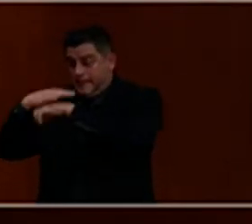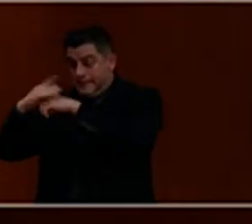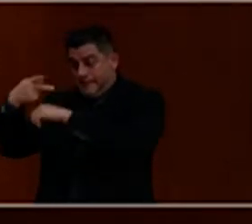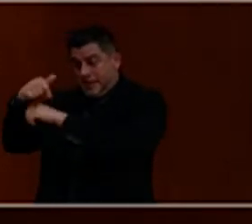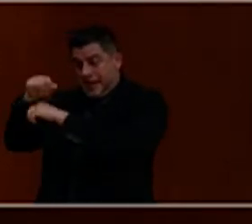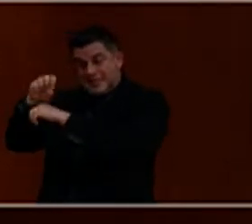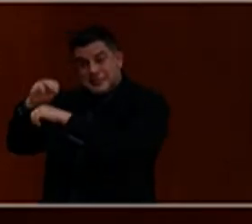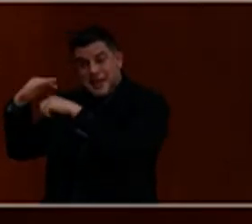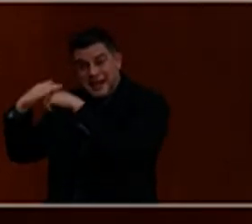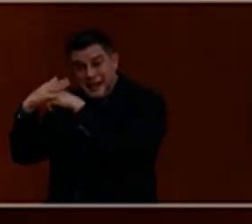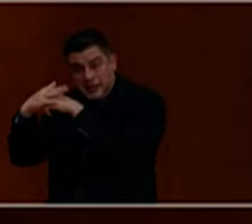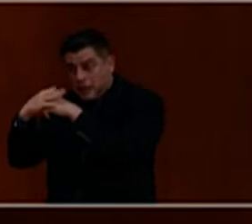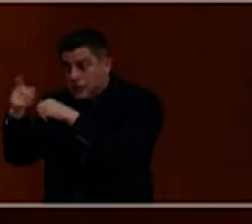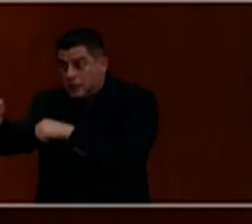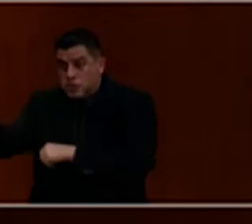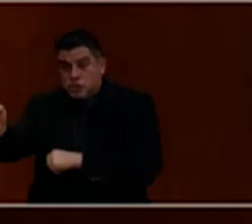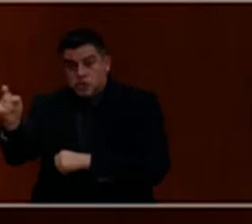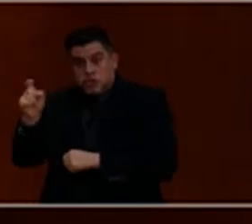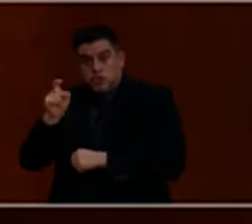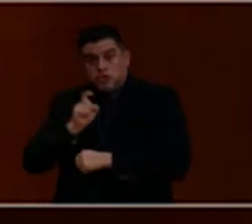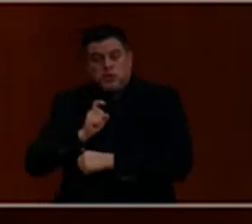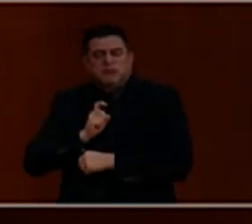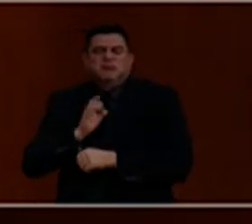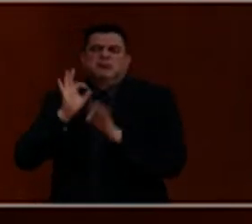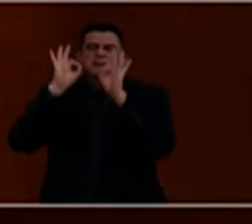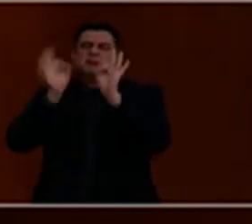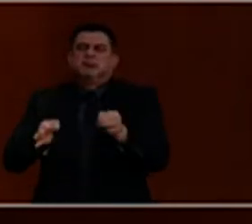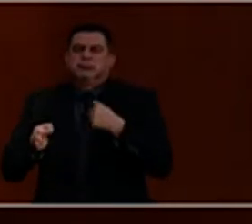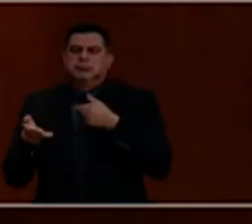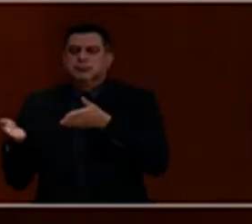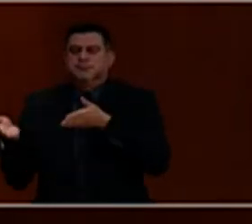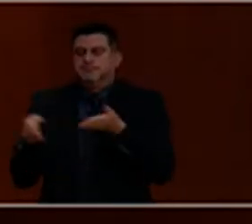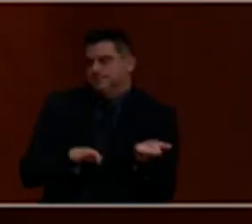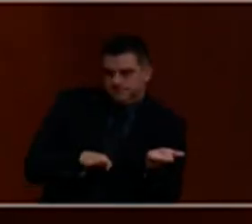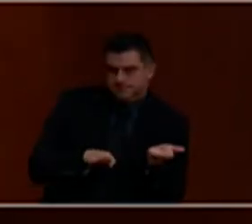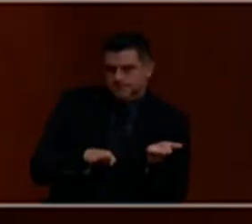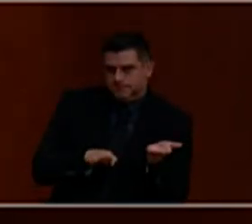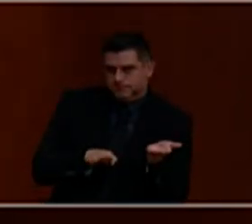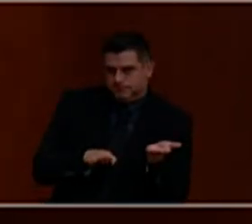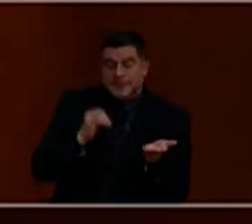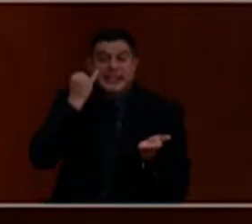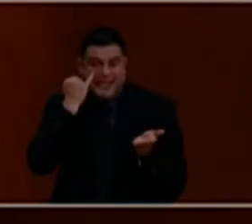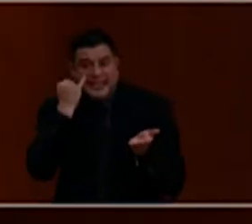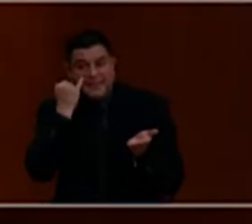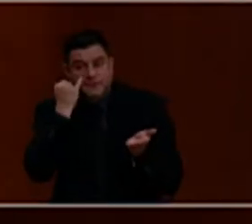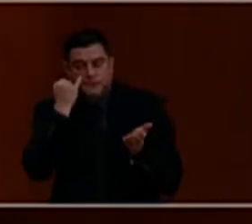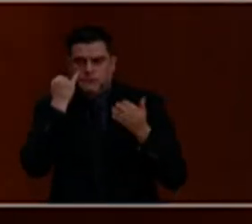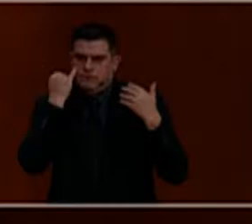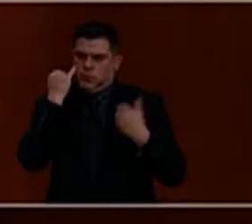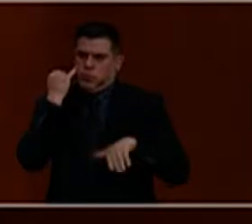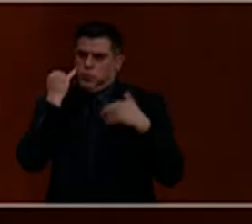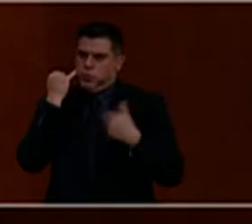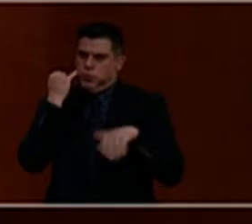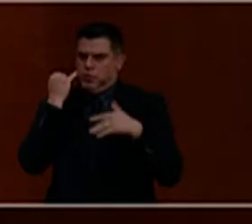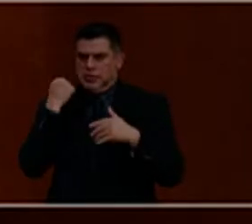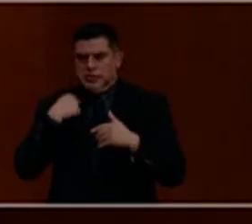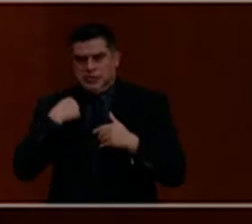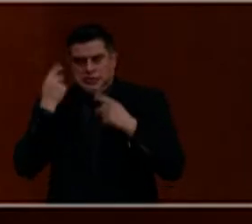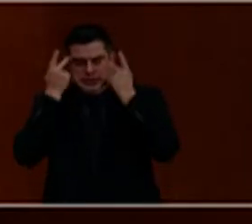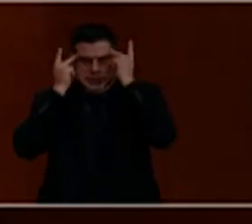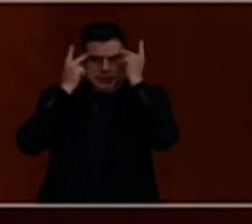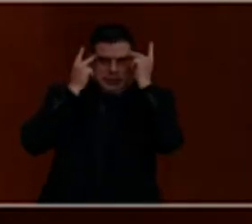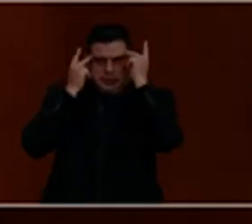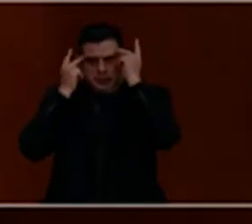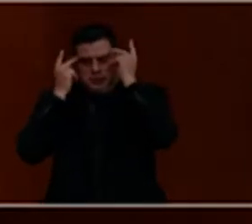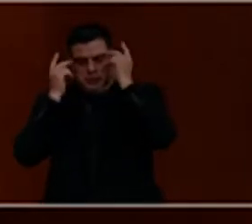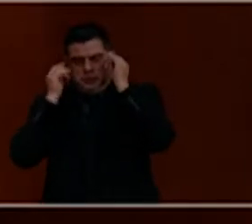had pretty much prepared in my mind that, that was the way I was going to go, not being